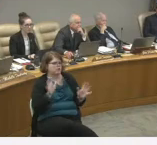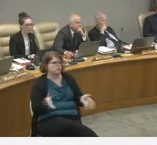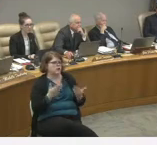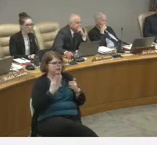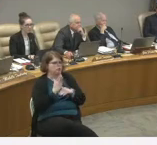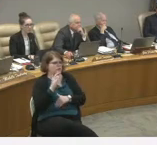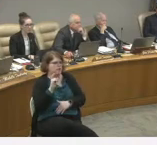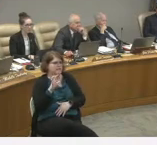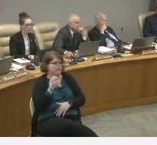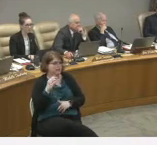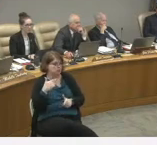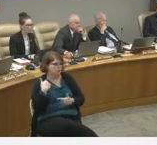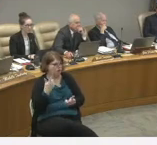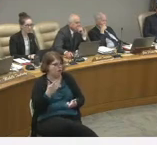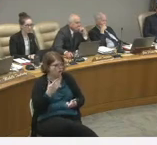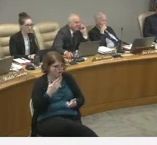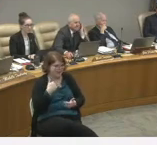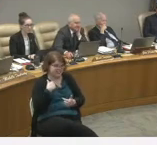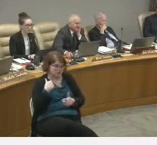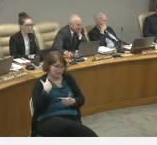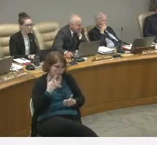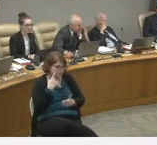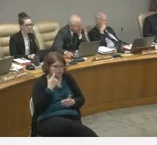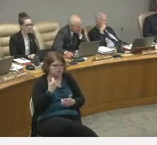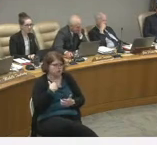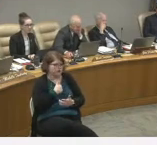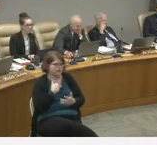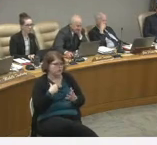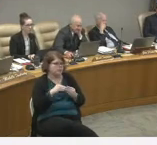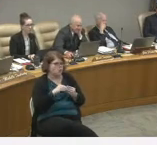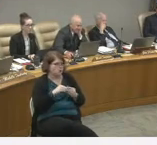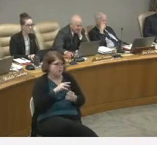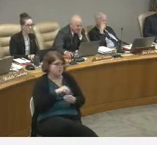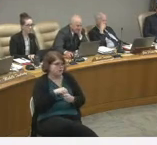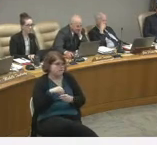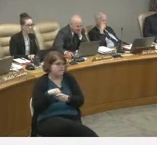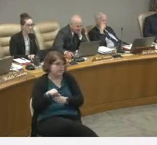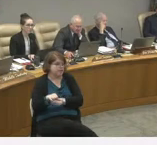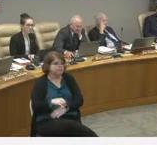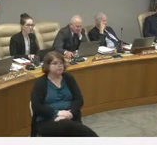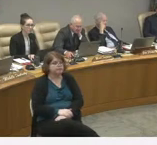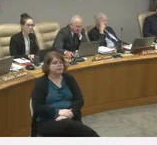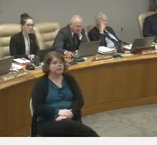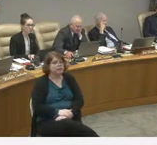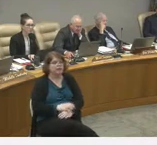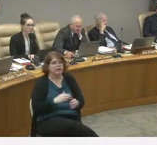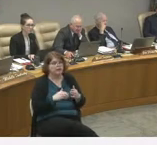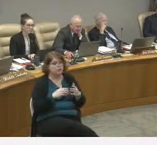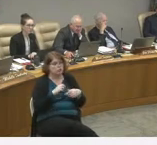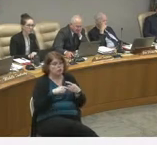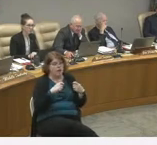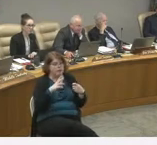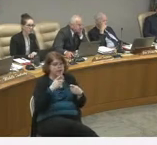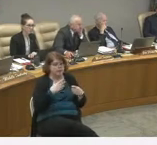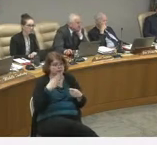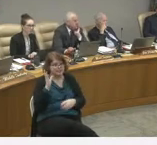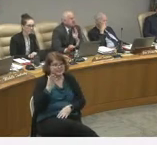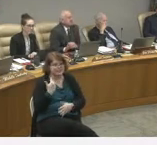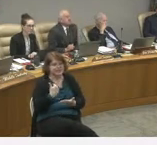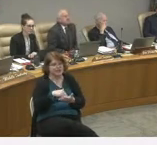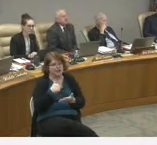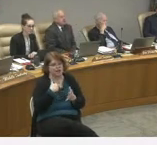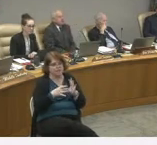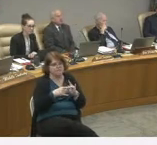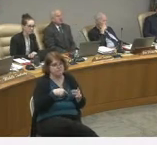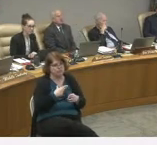far I say so far because we have some more irons in the fire with that our next step this will wrap wrap up my presentation you know again I